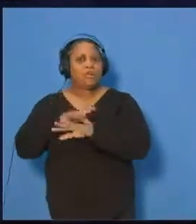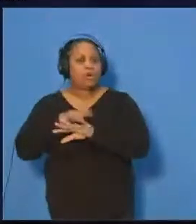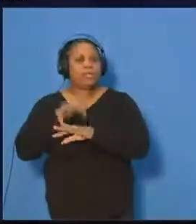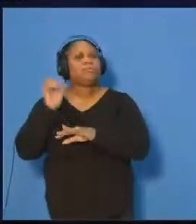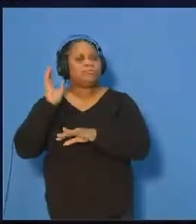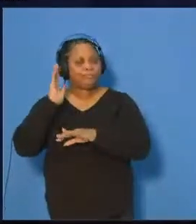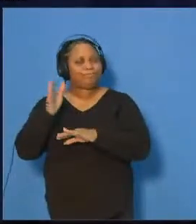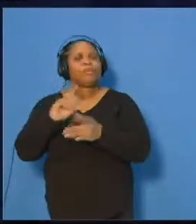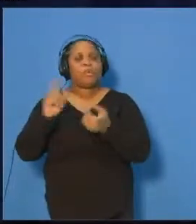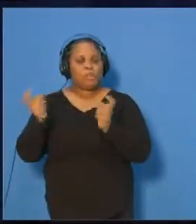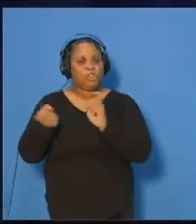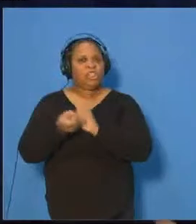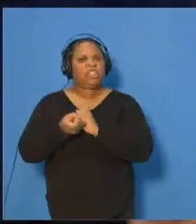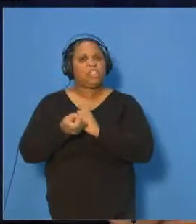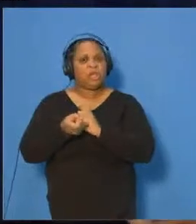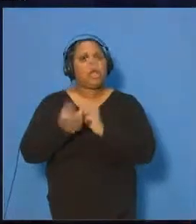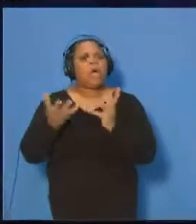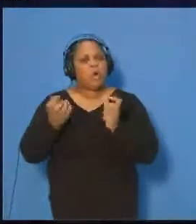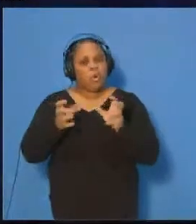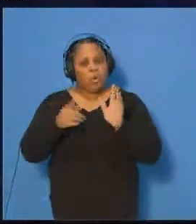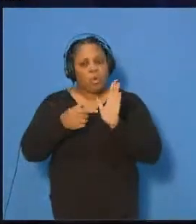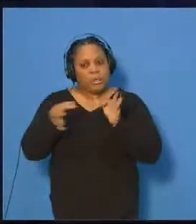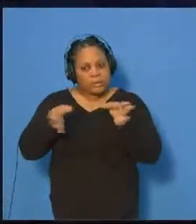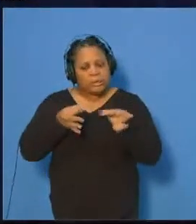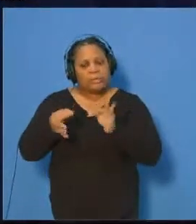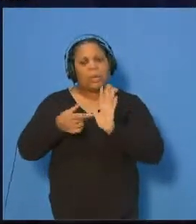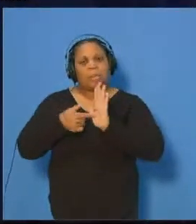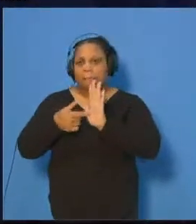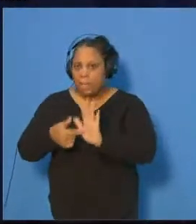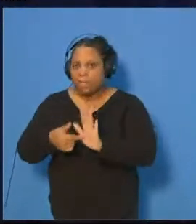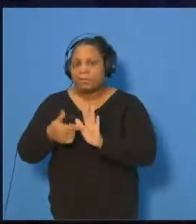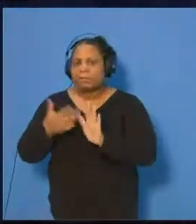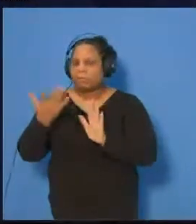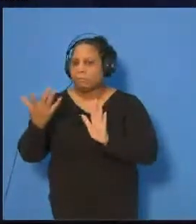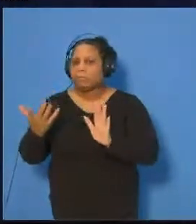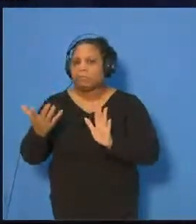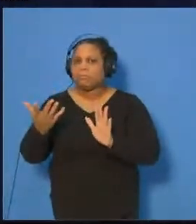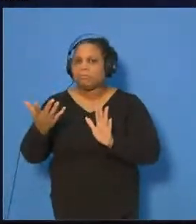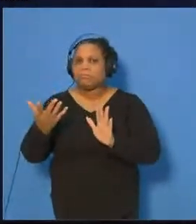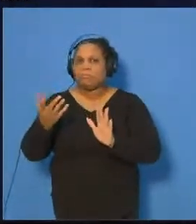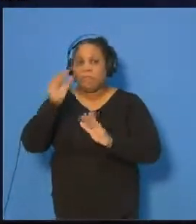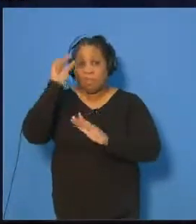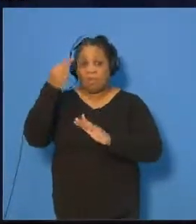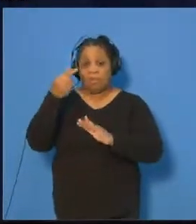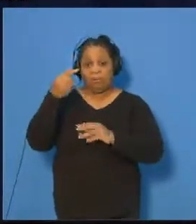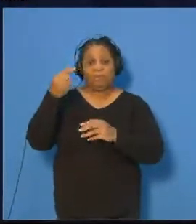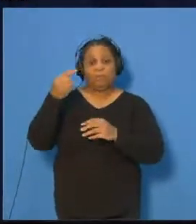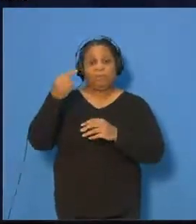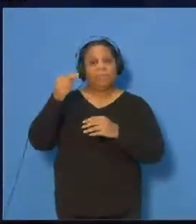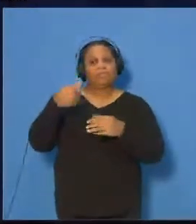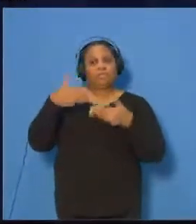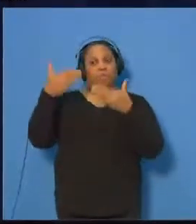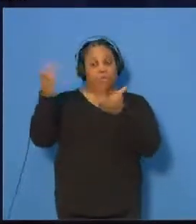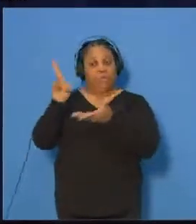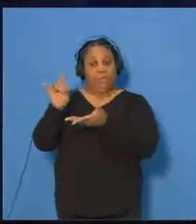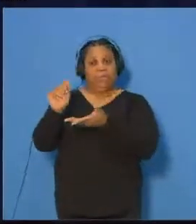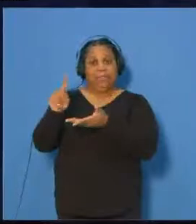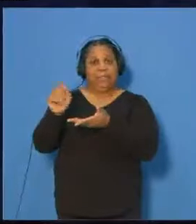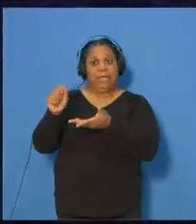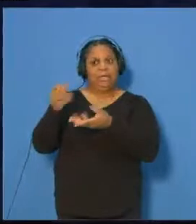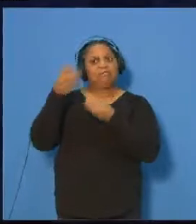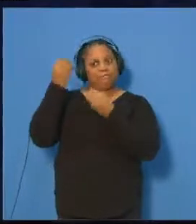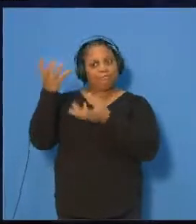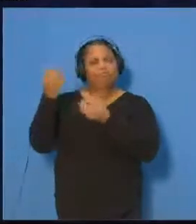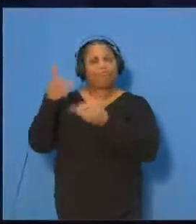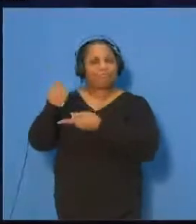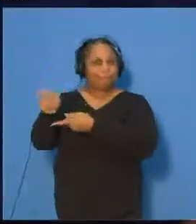change. And one of the things that I want to do with the modeling, the minister is going to hand over the data per se. And one of the things which I want to do